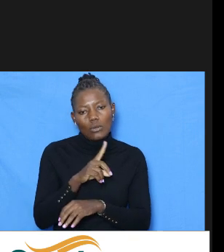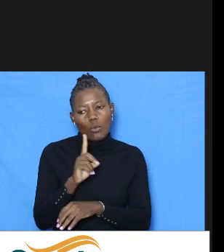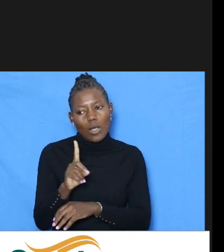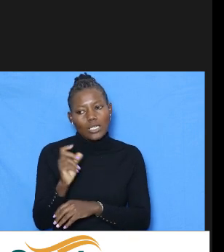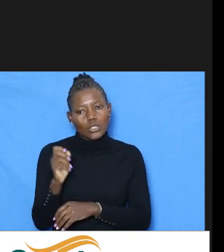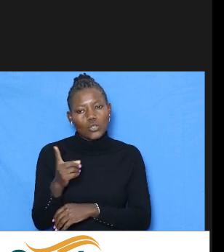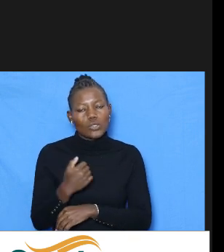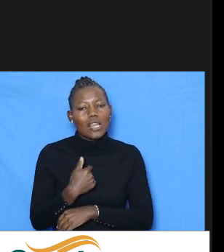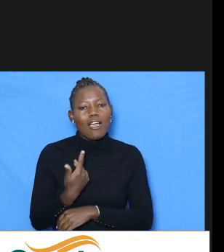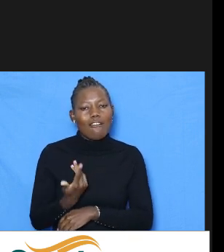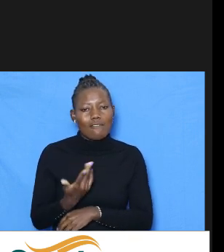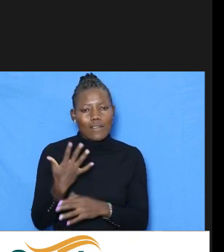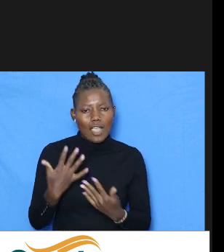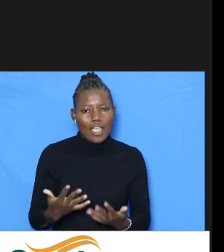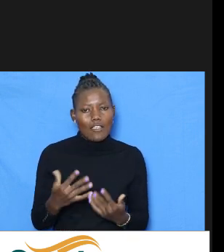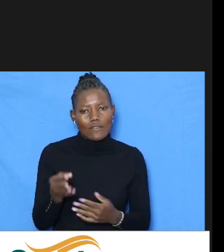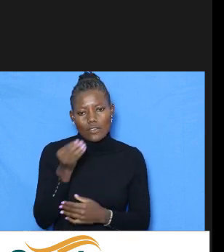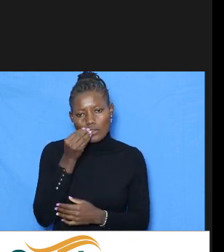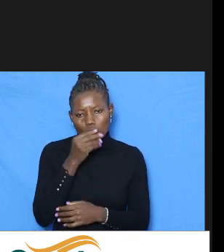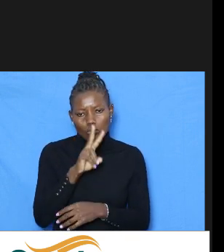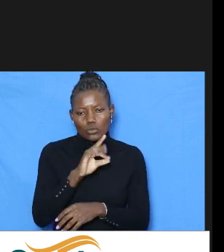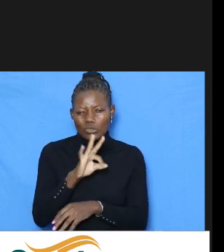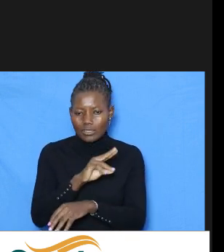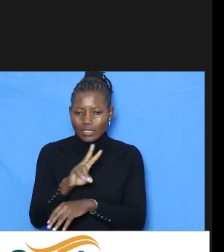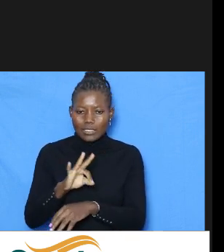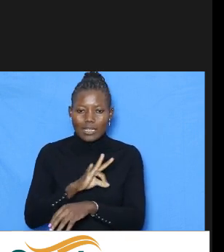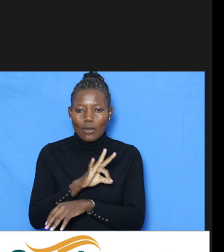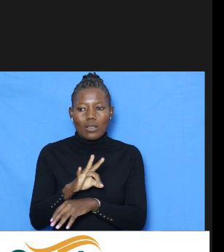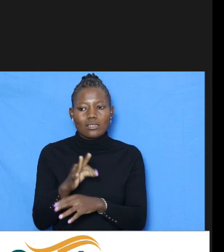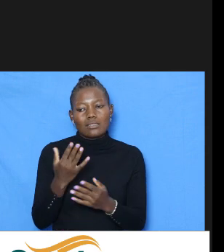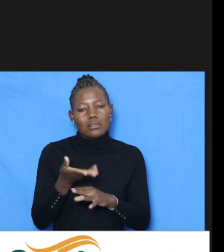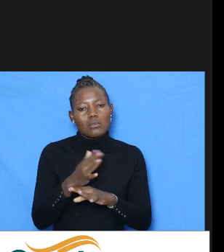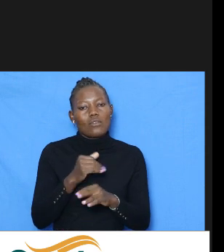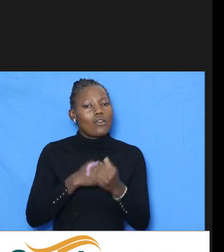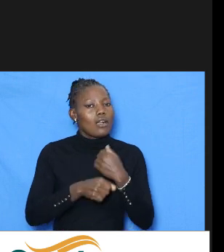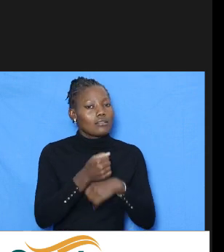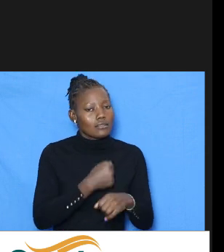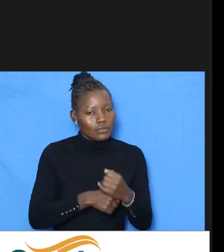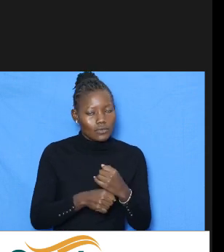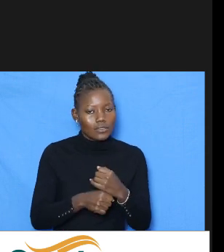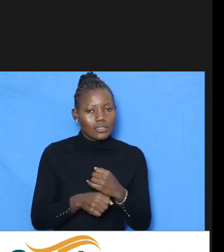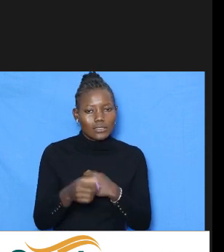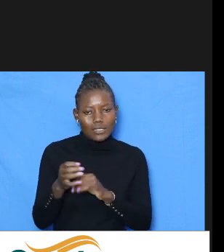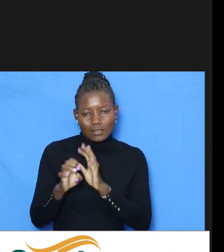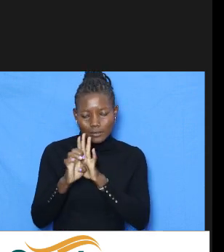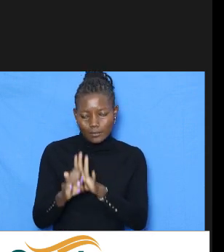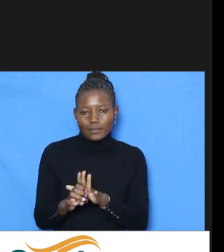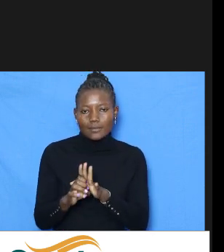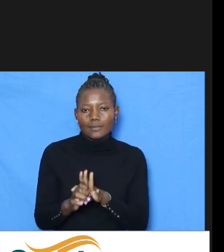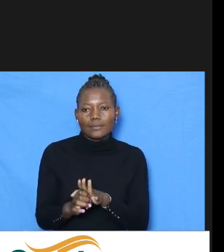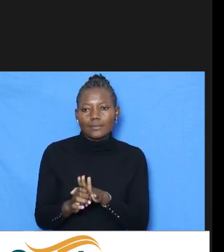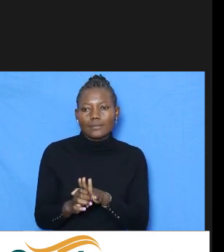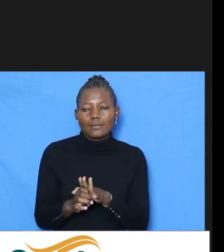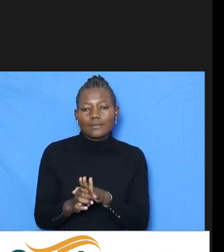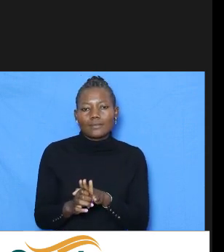have the heavier meal 2 to 3 hours before the activity. For example,